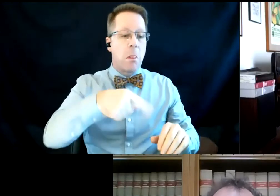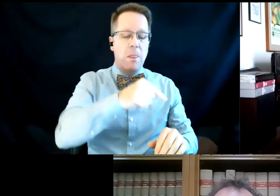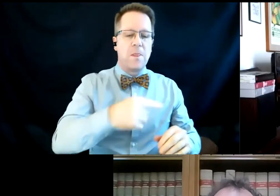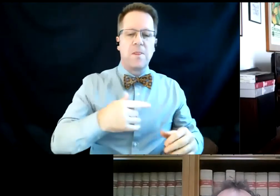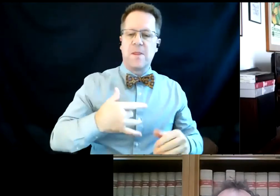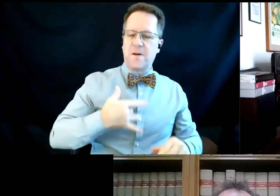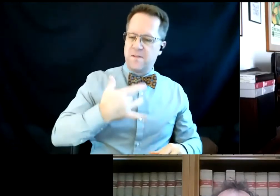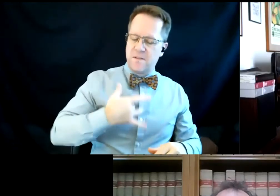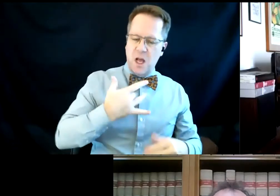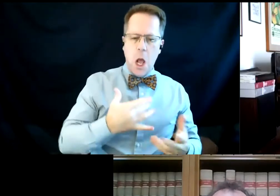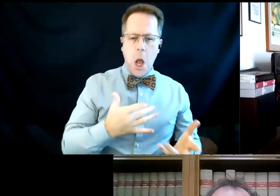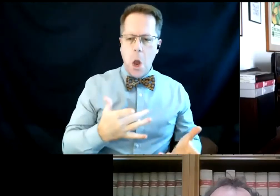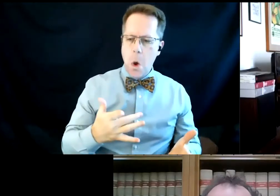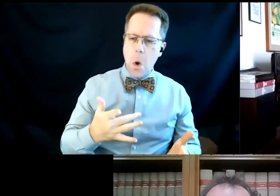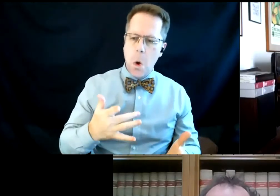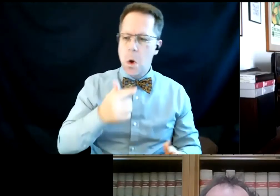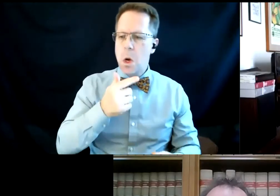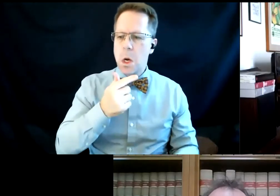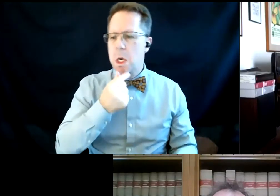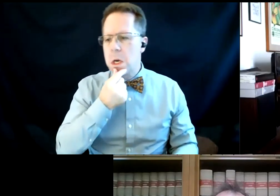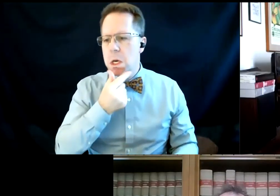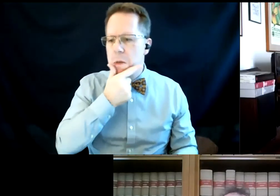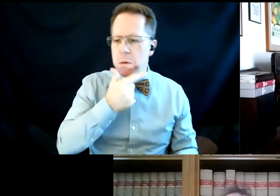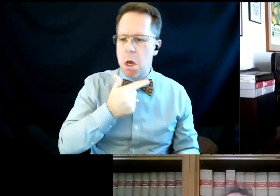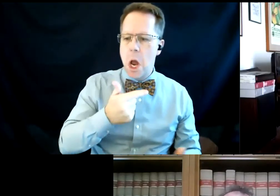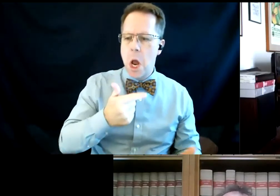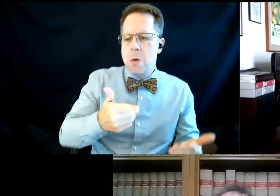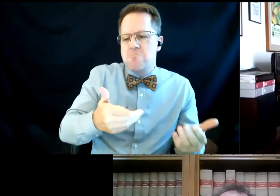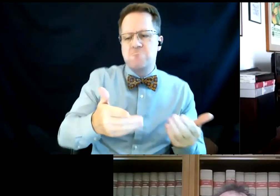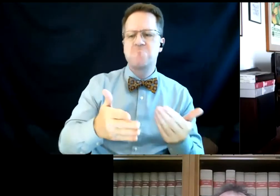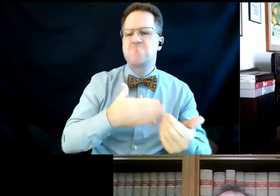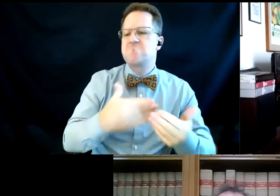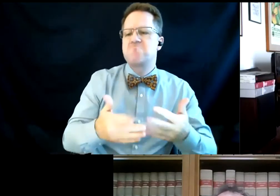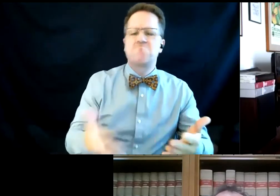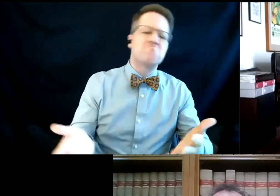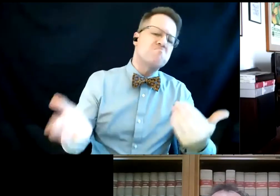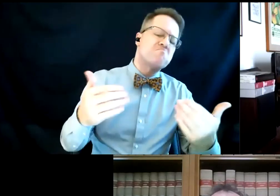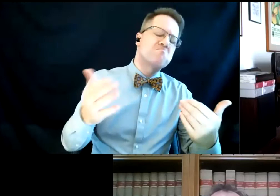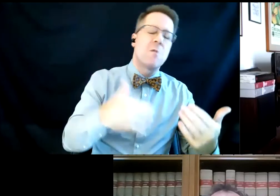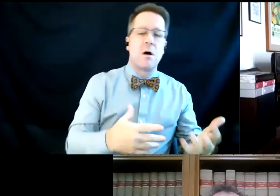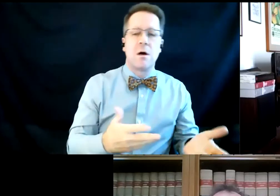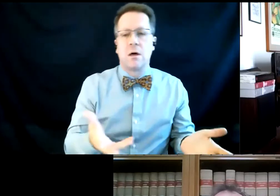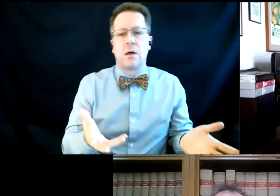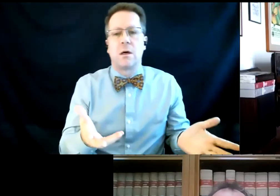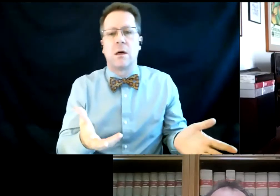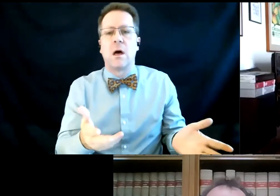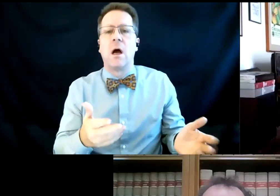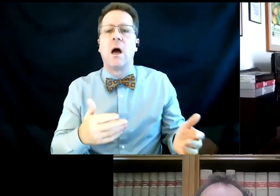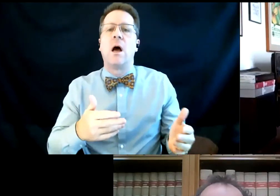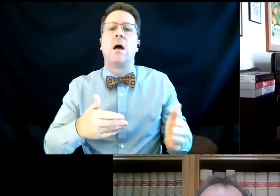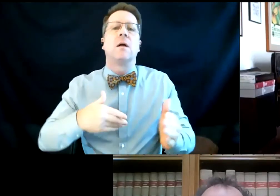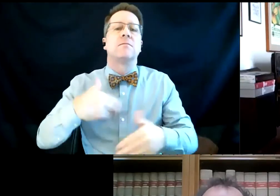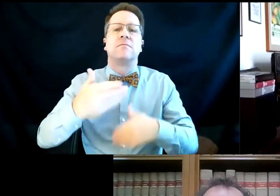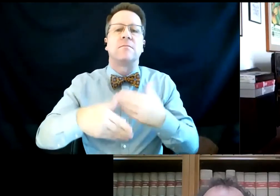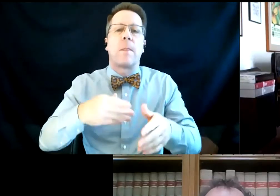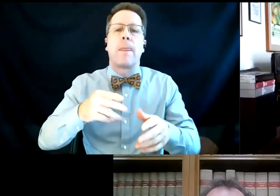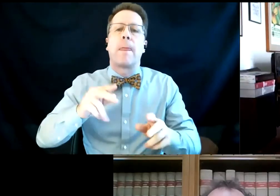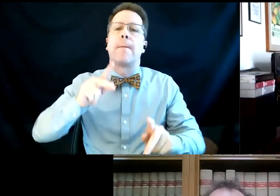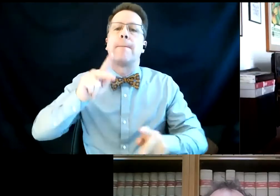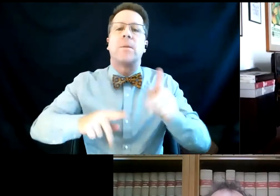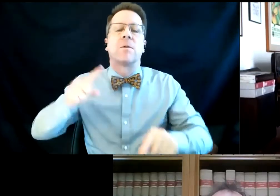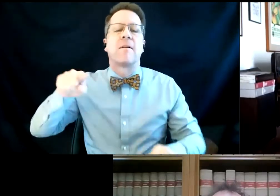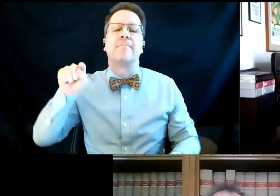family law to recognize same-sex parents' rights. And only after all of that progress was